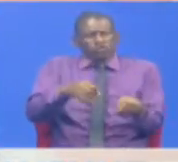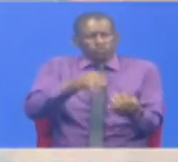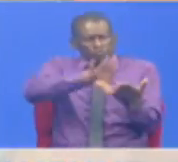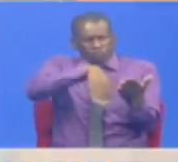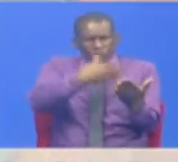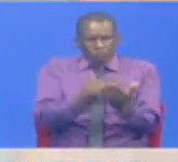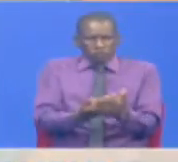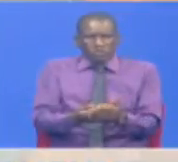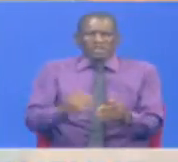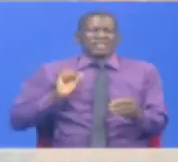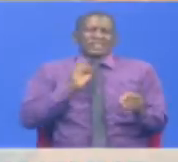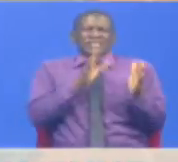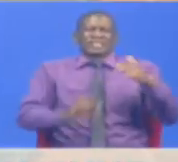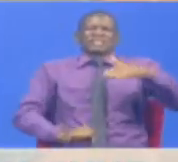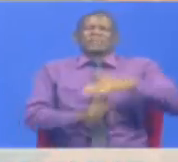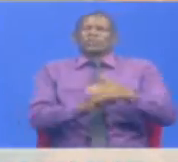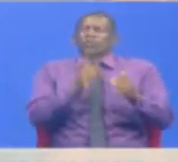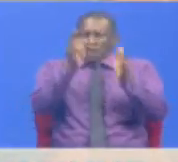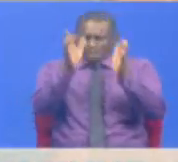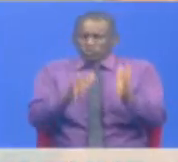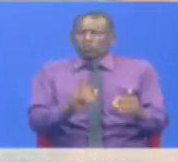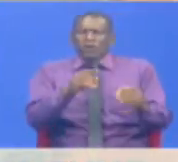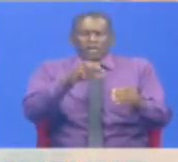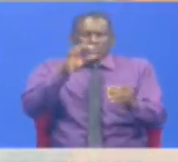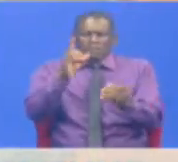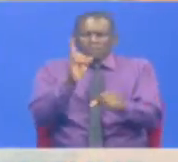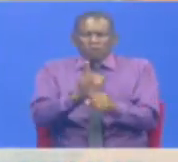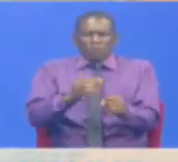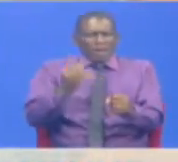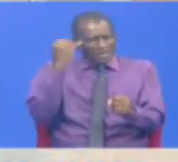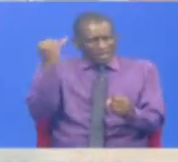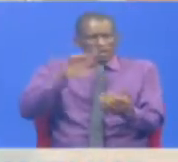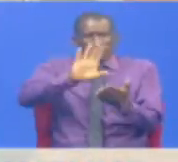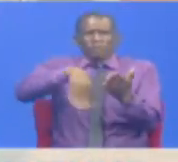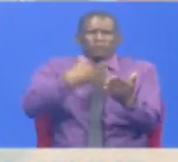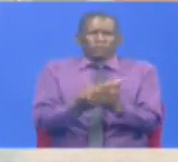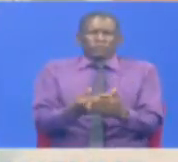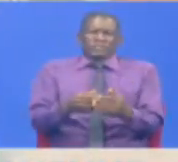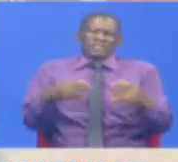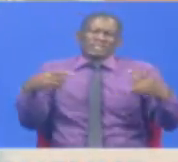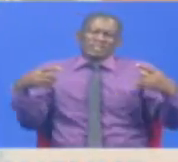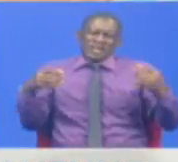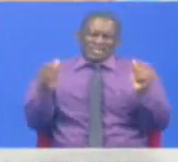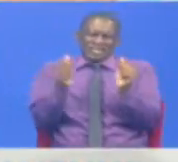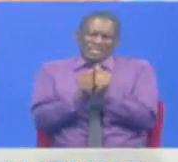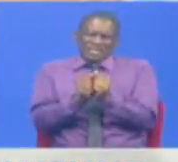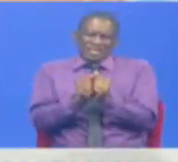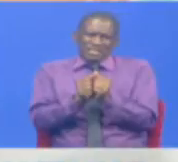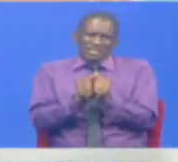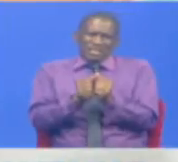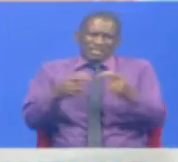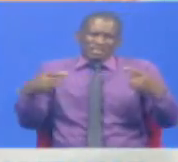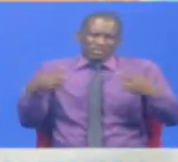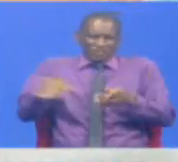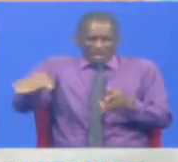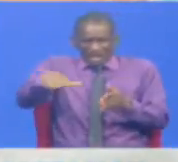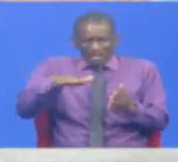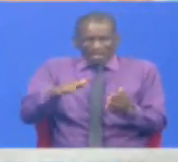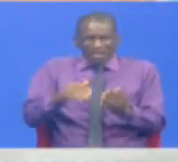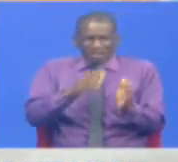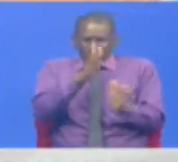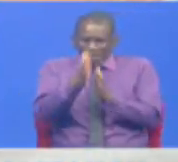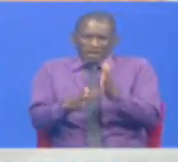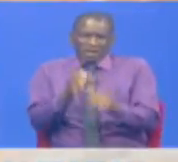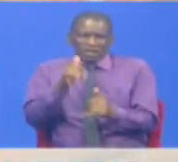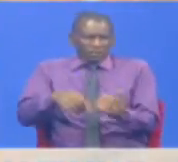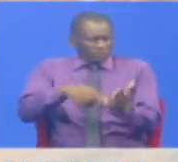Senators supporting the one man, one shilling idea propose a 10-parameter formula which lays a bigger emphasis on health